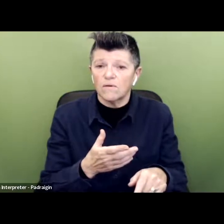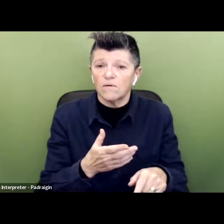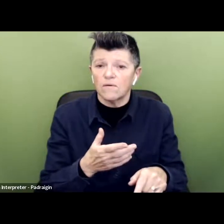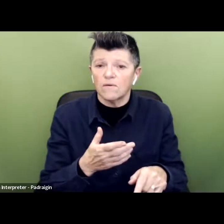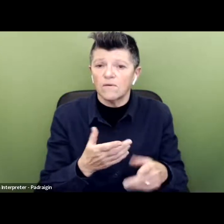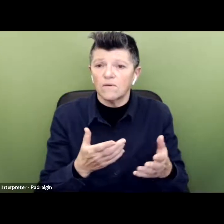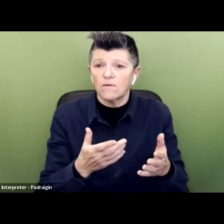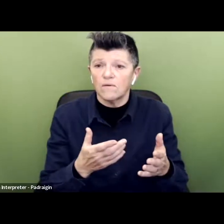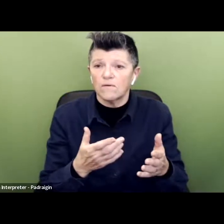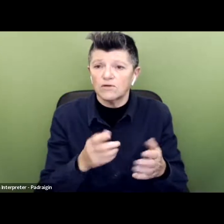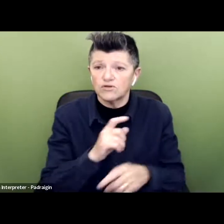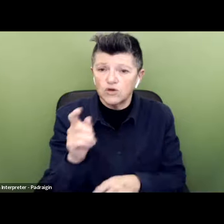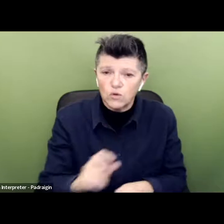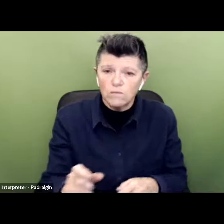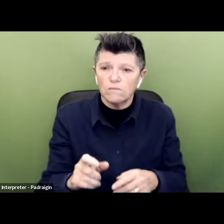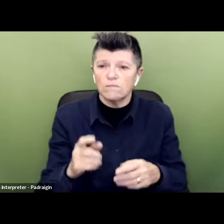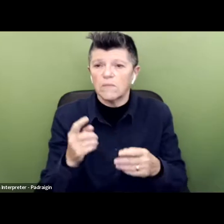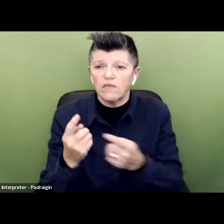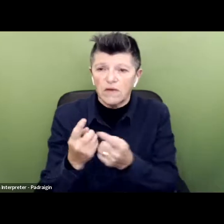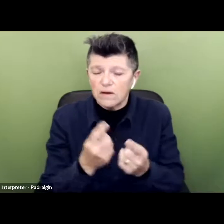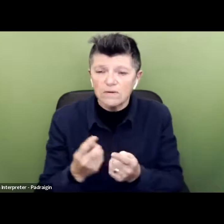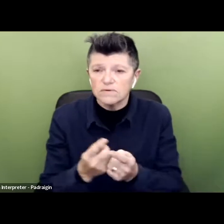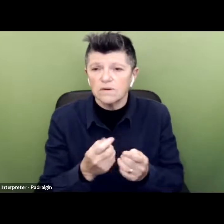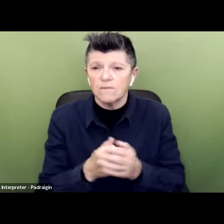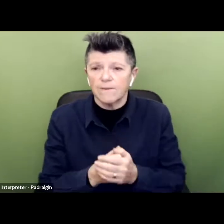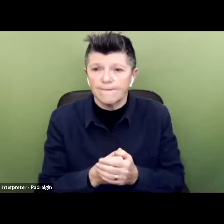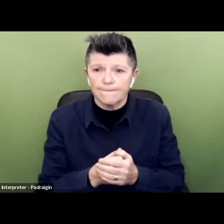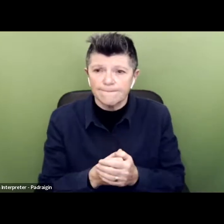these things for the last 2 years. And my anecdotal